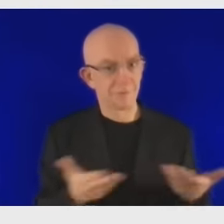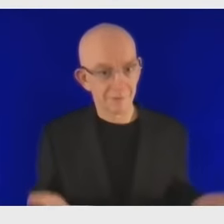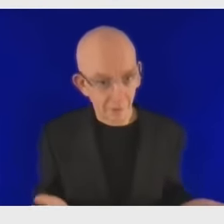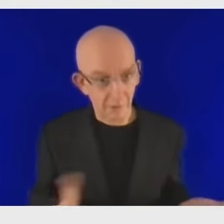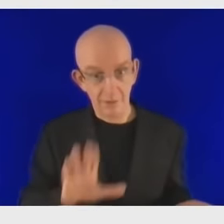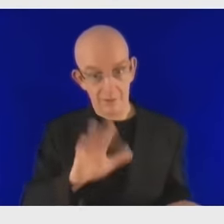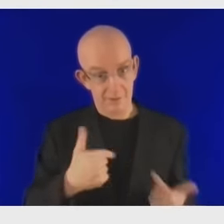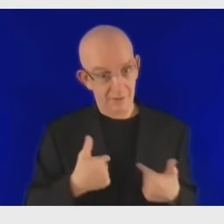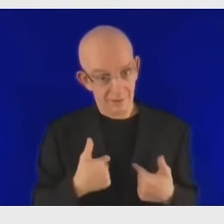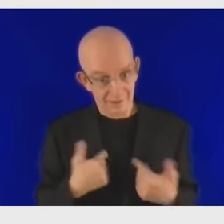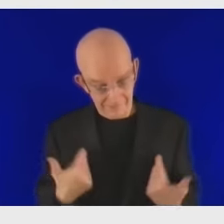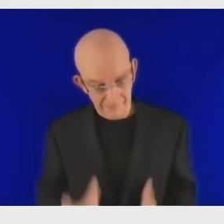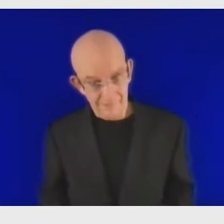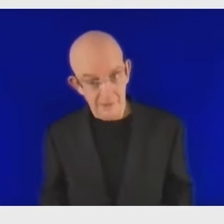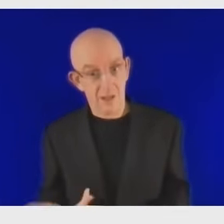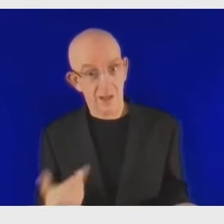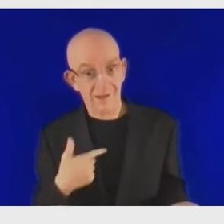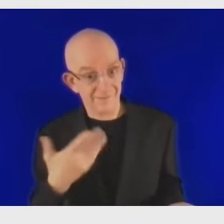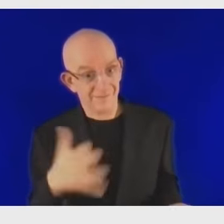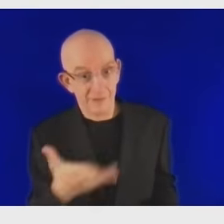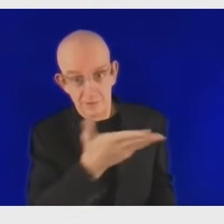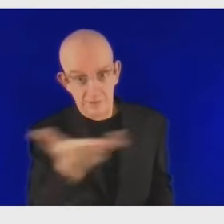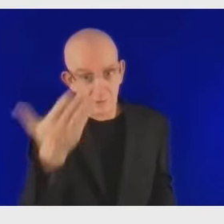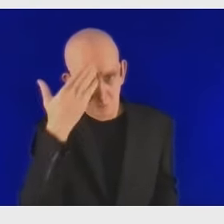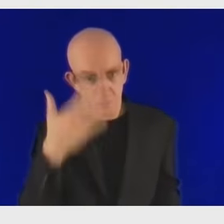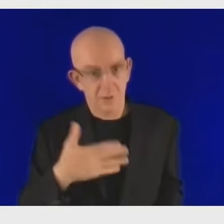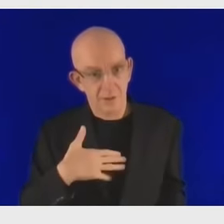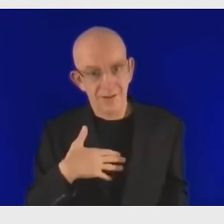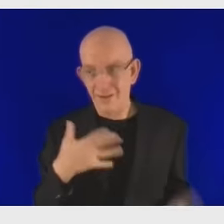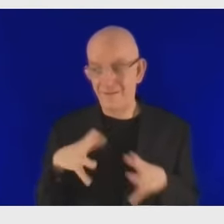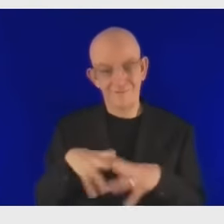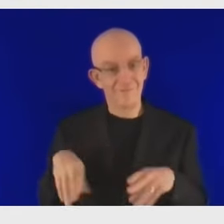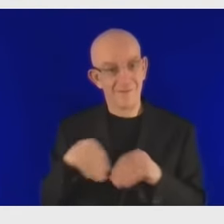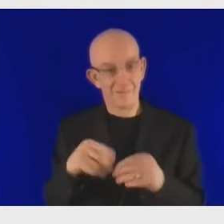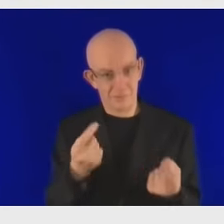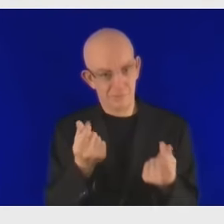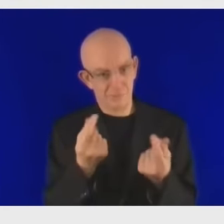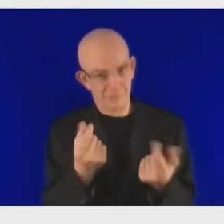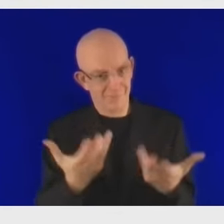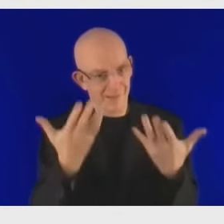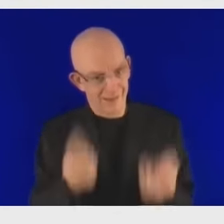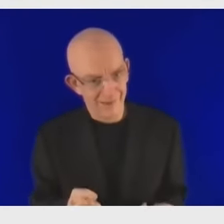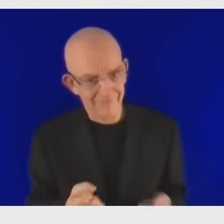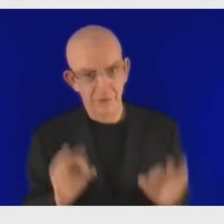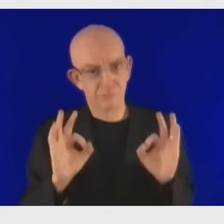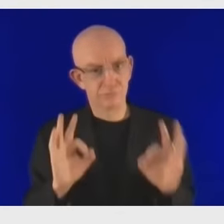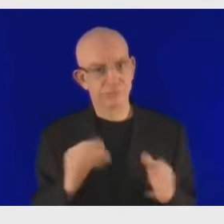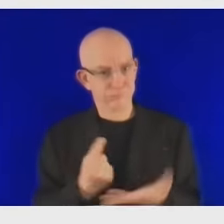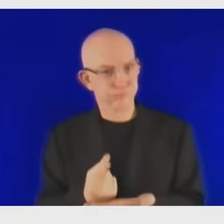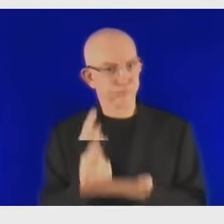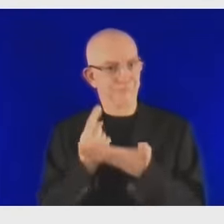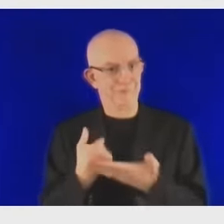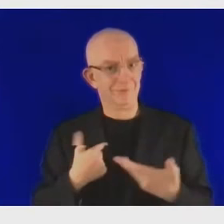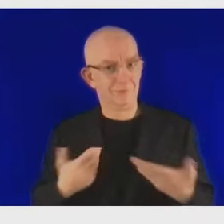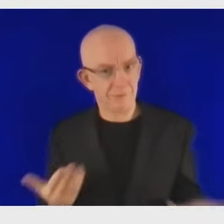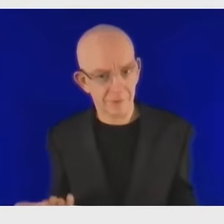I'm not going to COP because, I mean, budgets are short, finance is